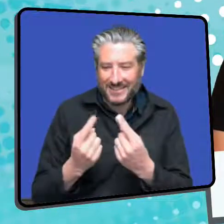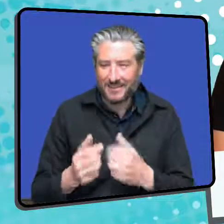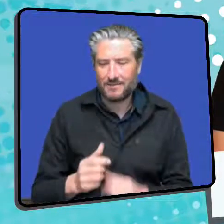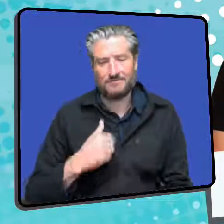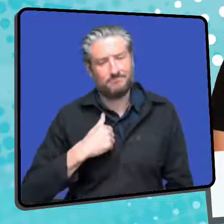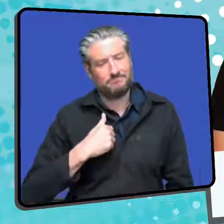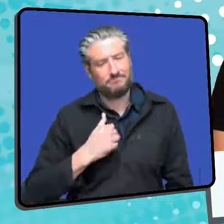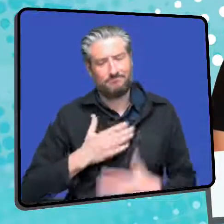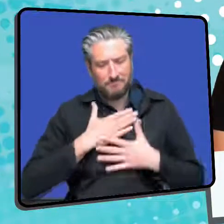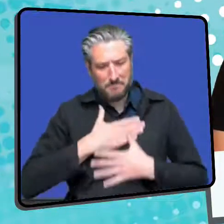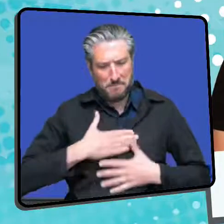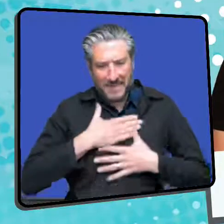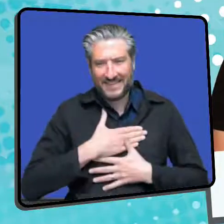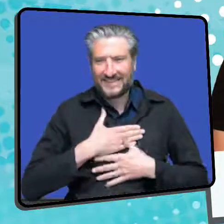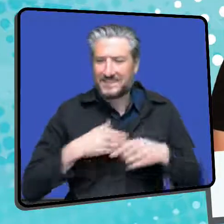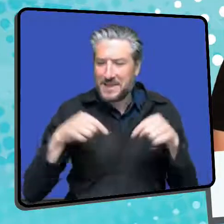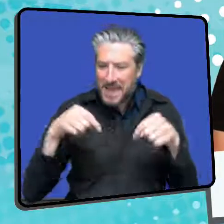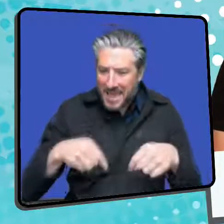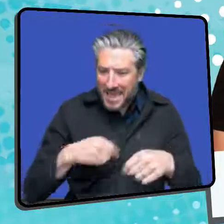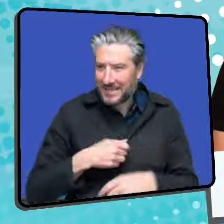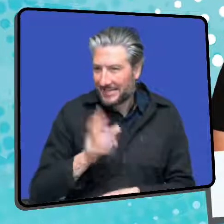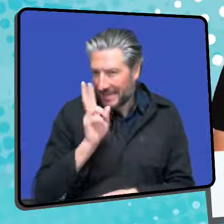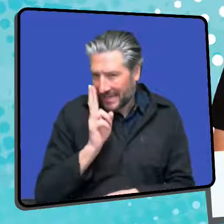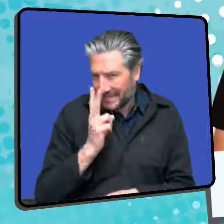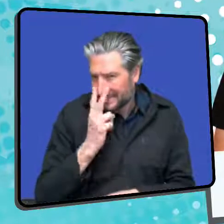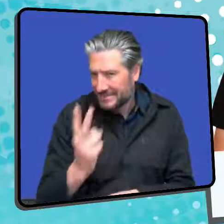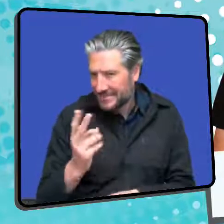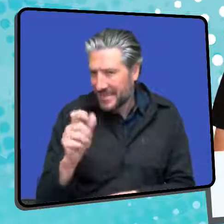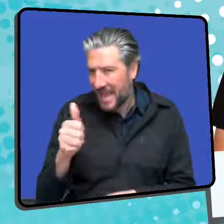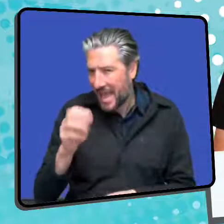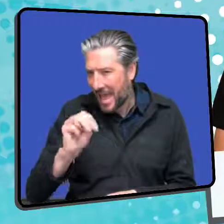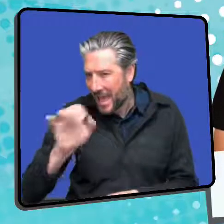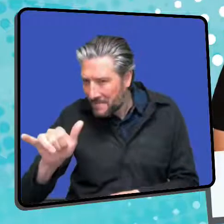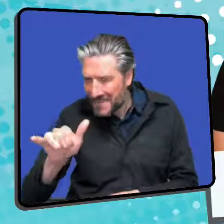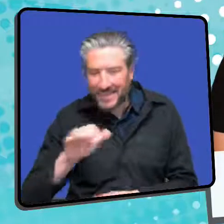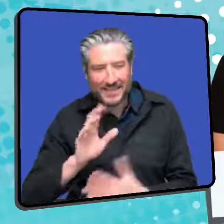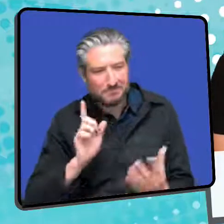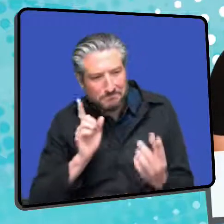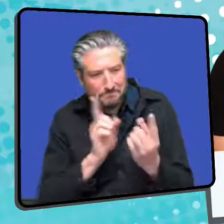you, Amy, and to meet you, Hank. And thank you for the opportunity as well.